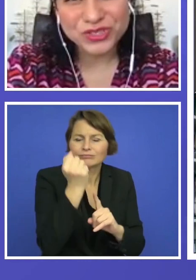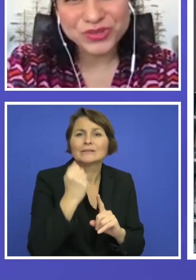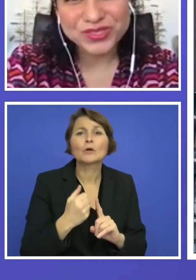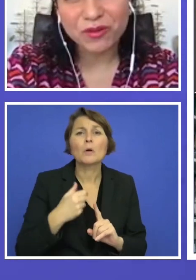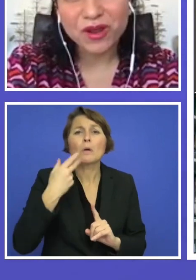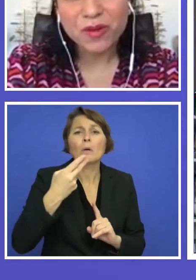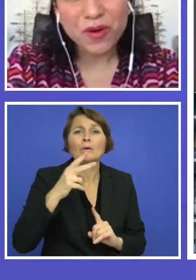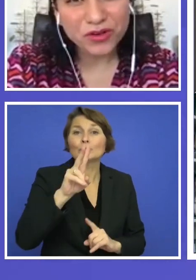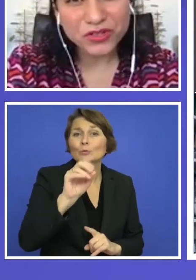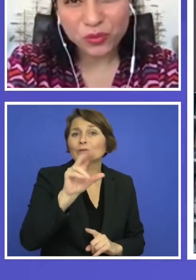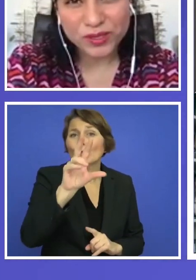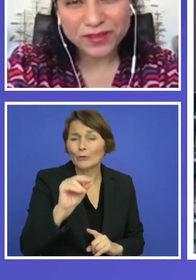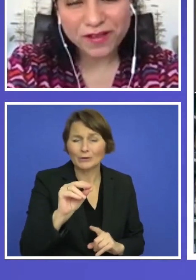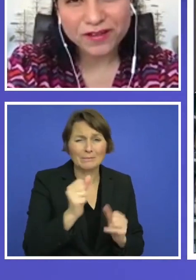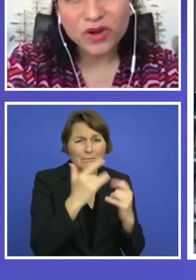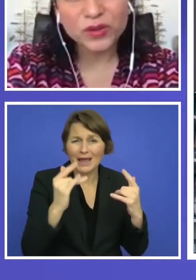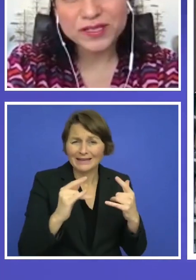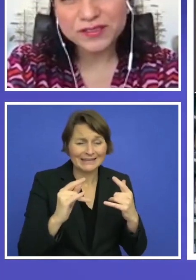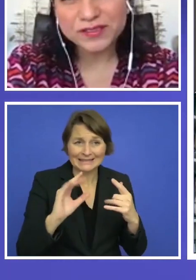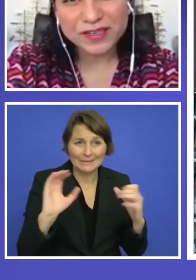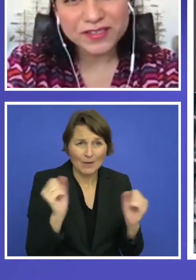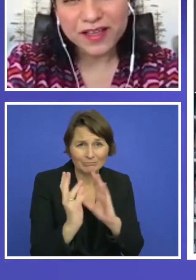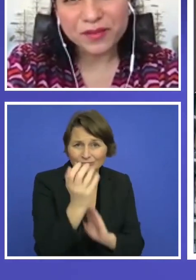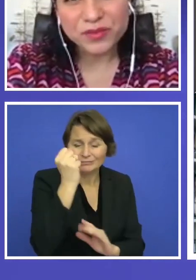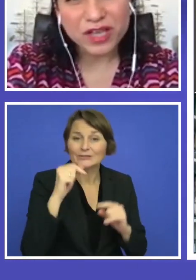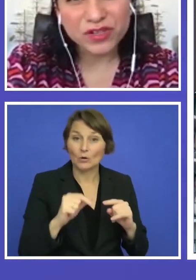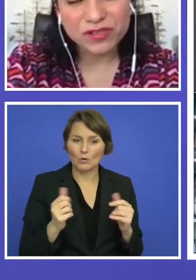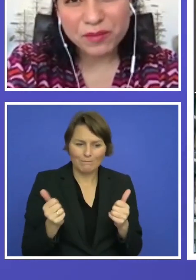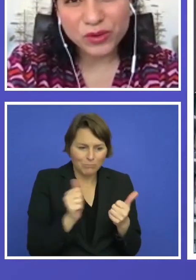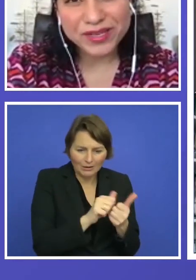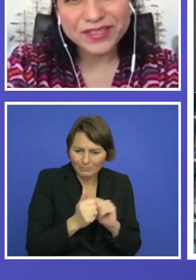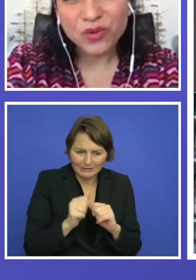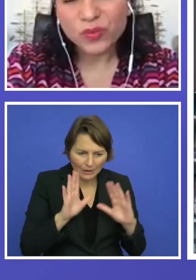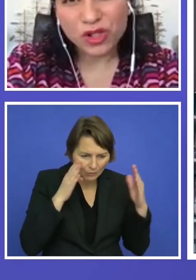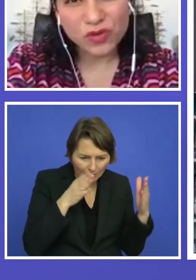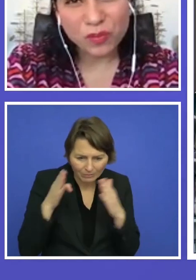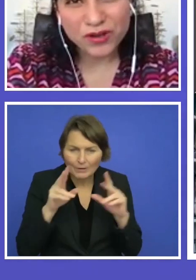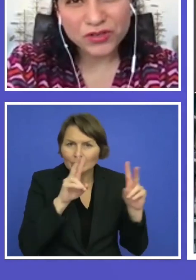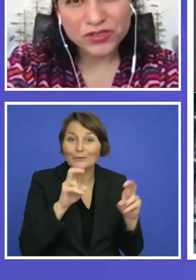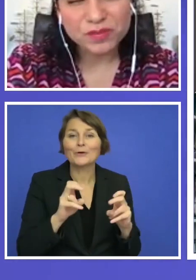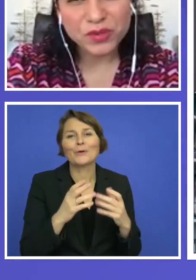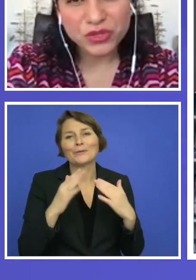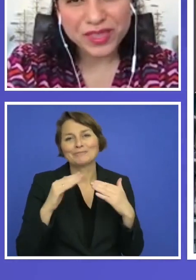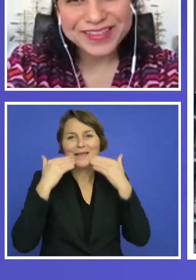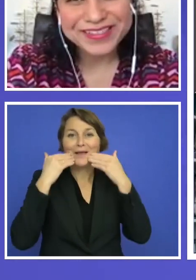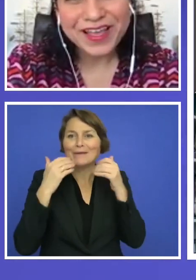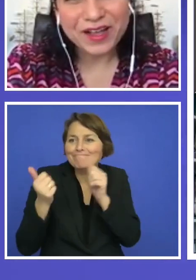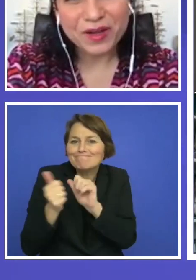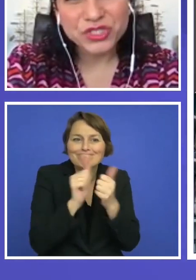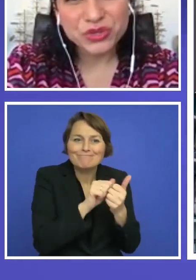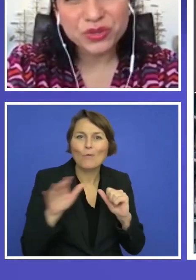critical issues that our partners are working on. Really delighted to have collaborated with all of our partners, and a special